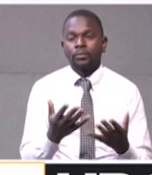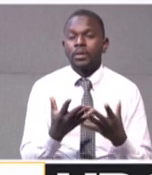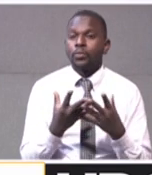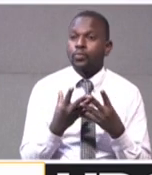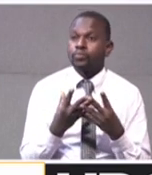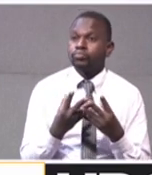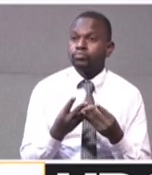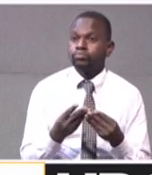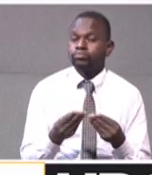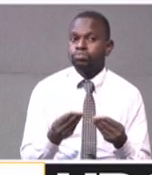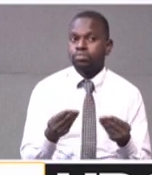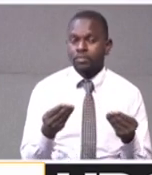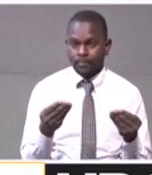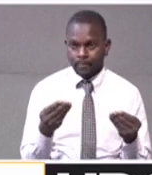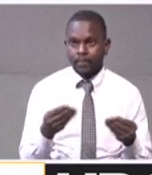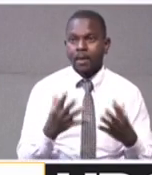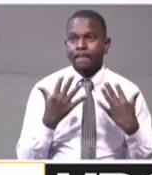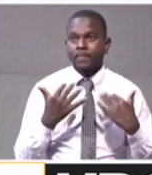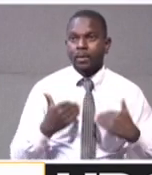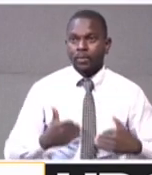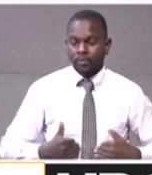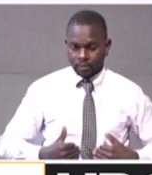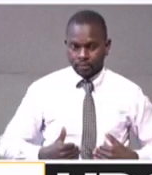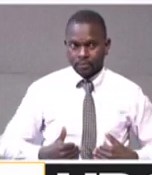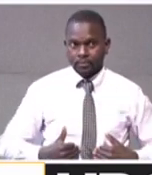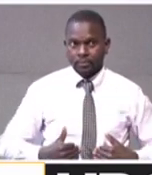losing body fluids.